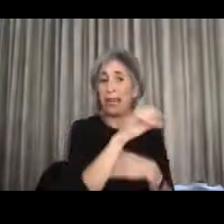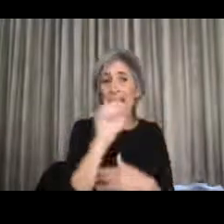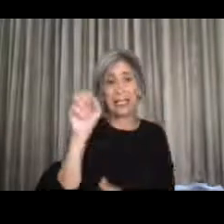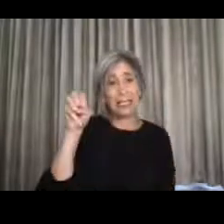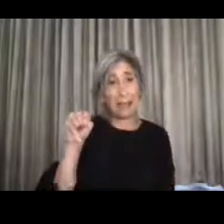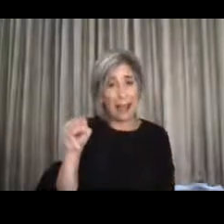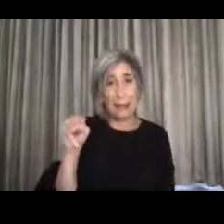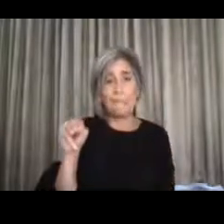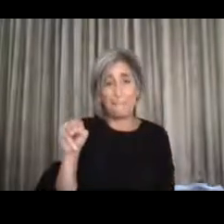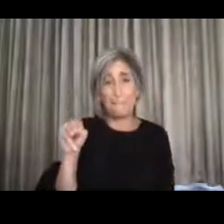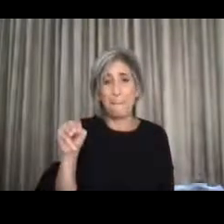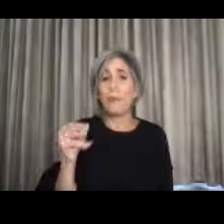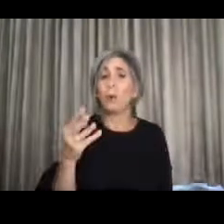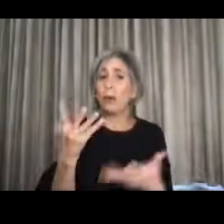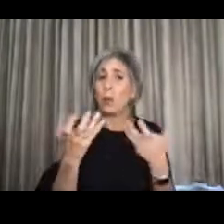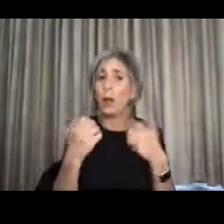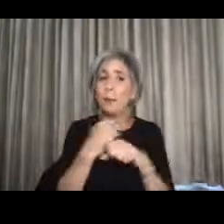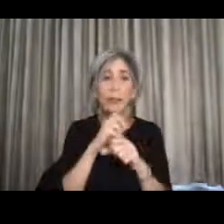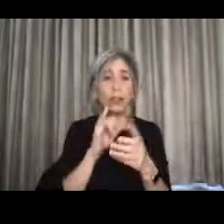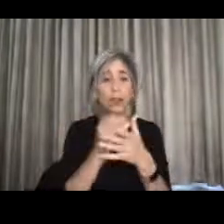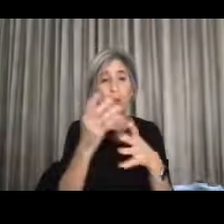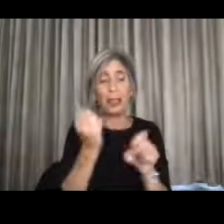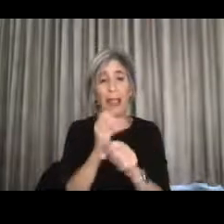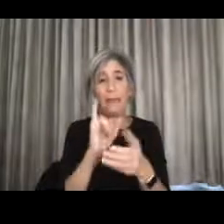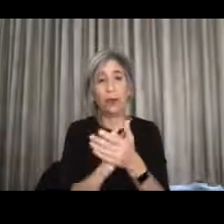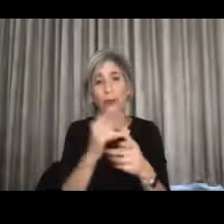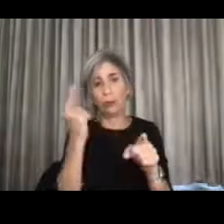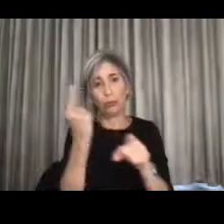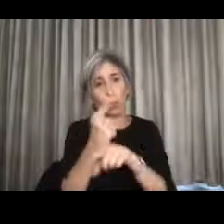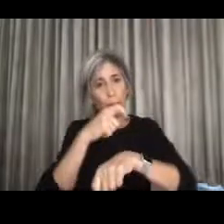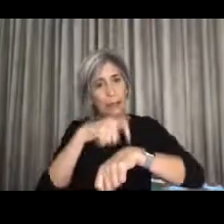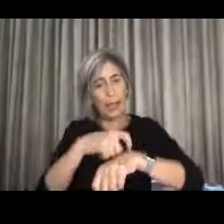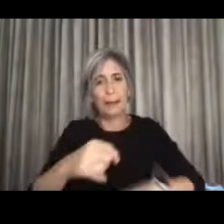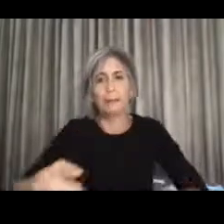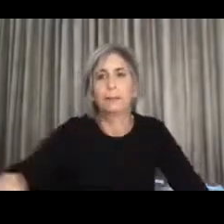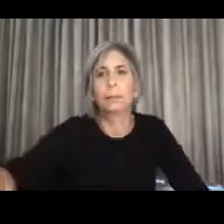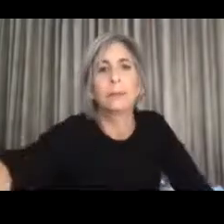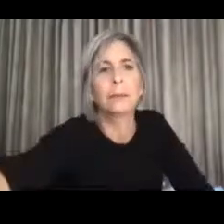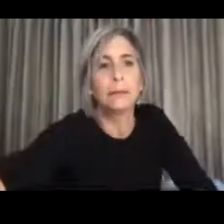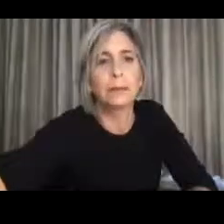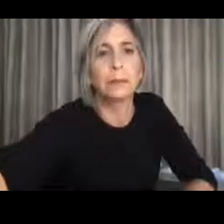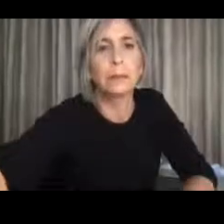make sure that you receive them in a timely manner. Next slide, please.